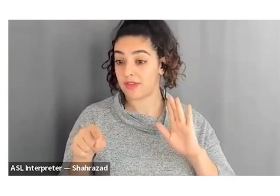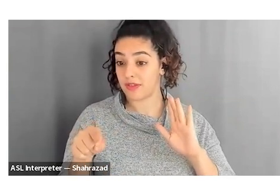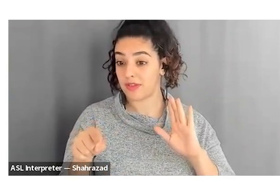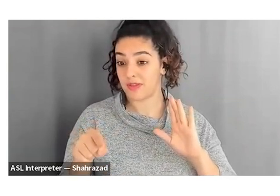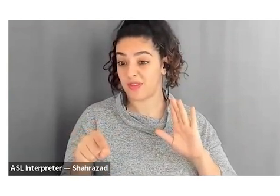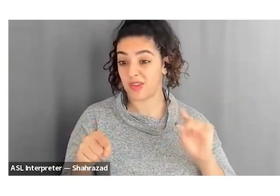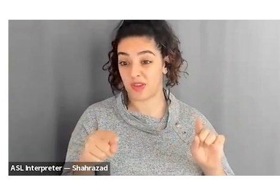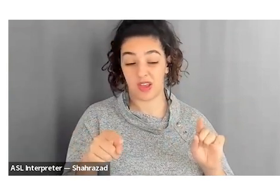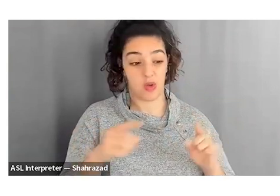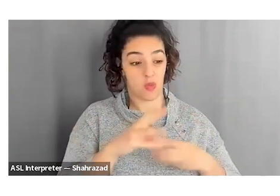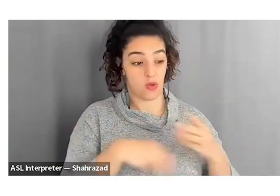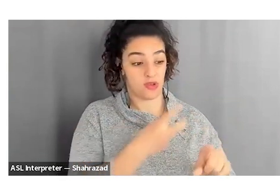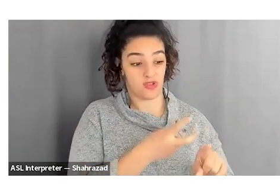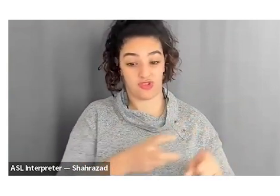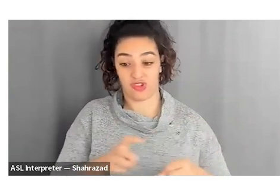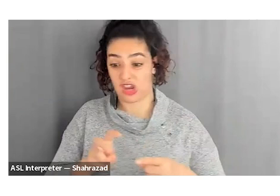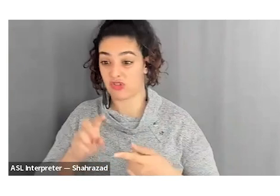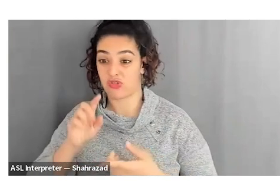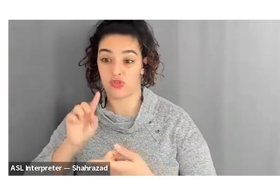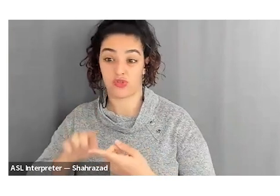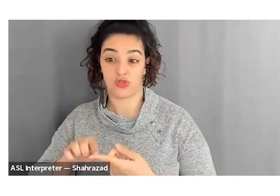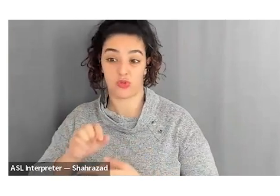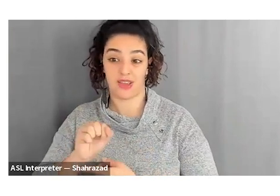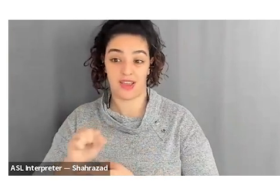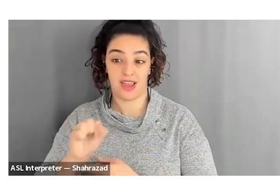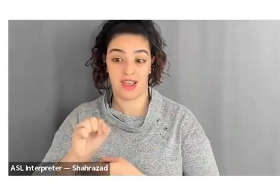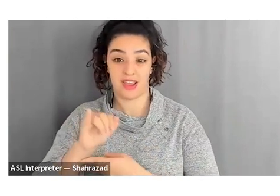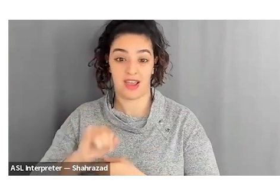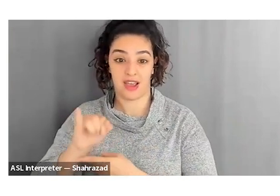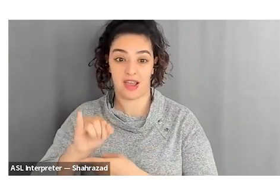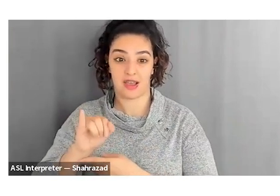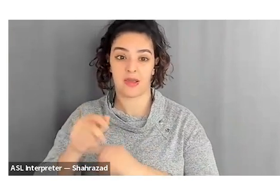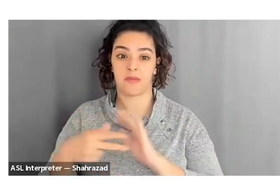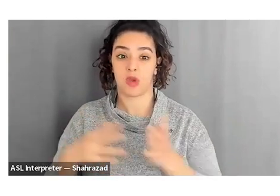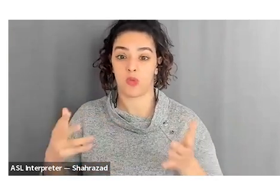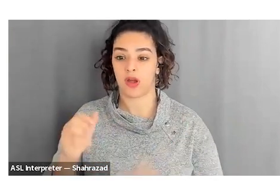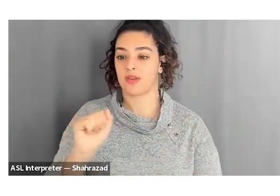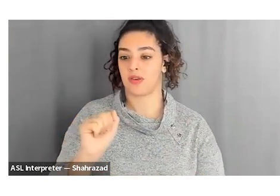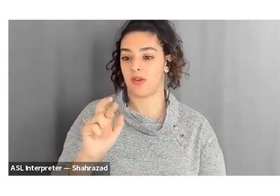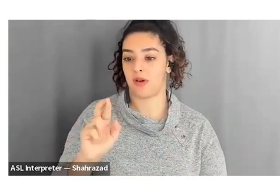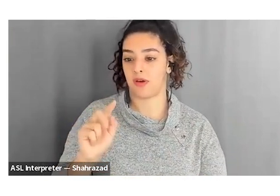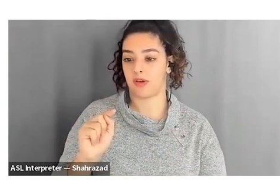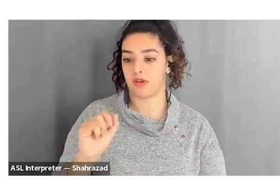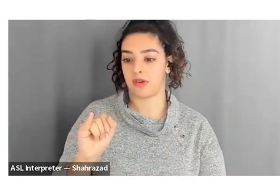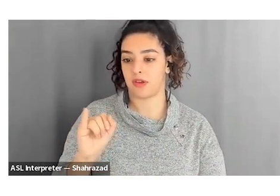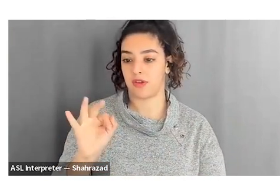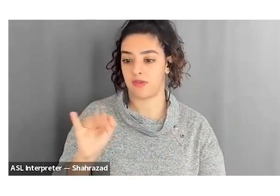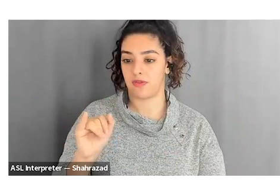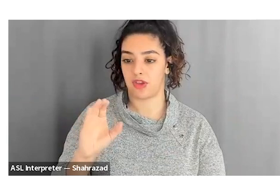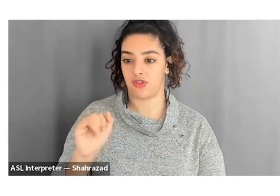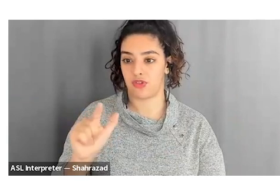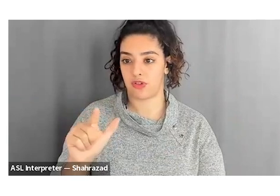So often, as I said earlier, AI is seen as artificial intelligence. So this is an article that